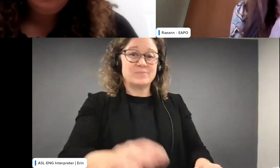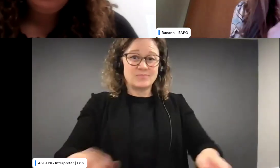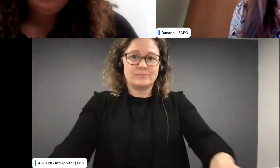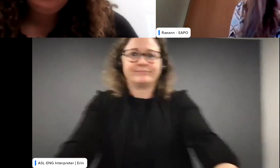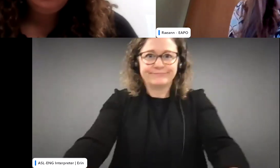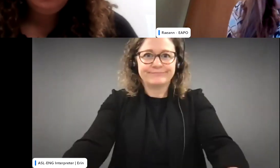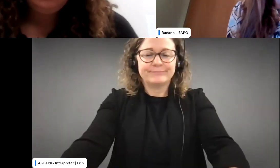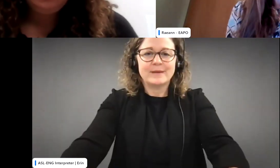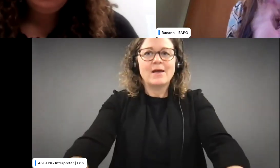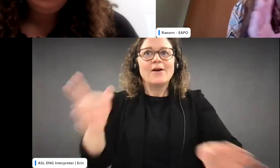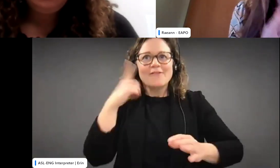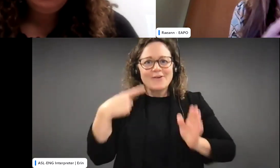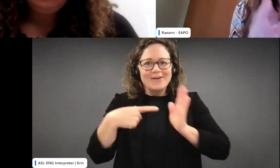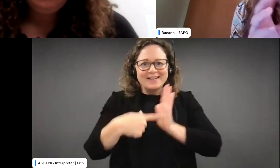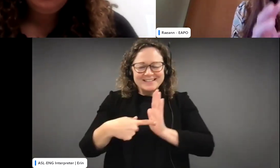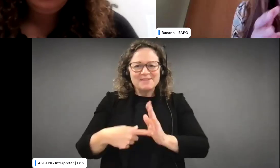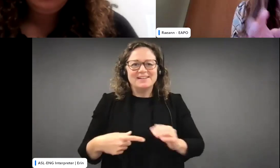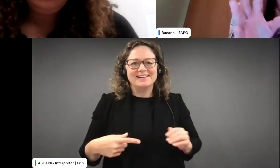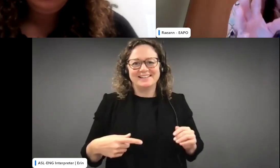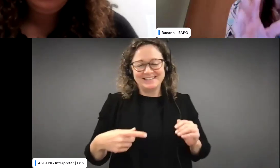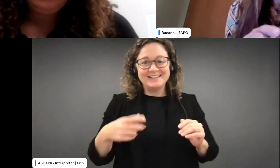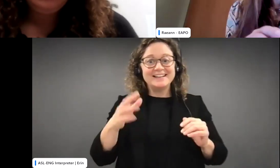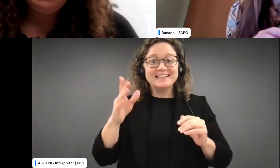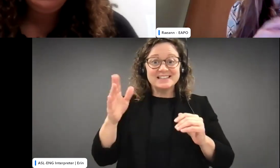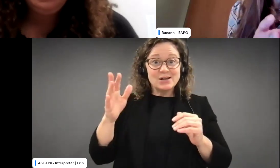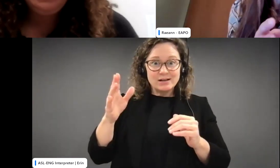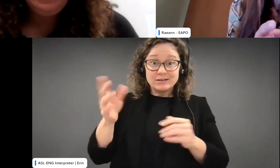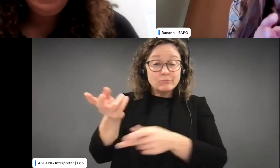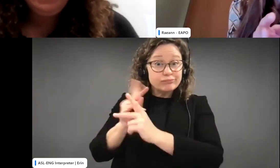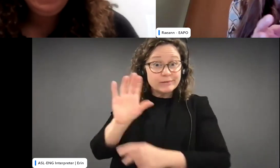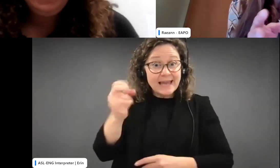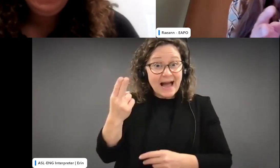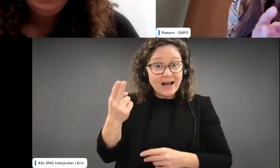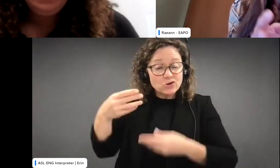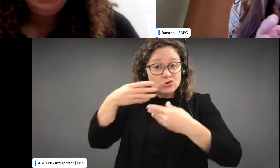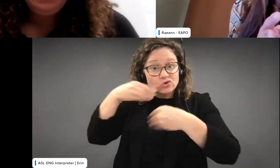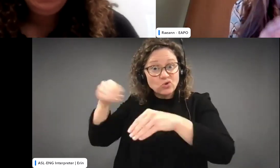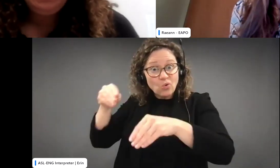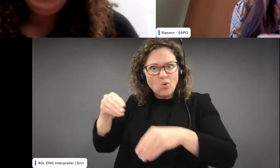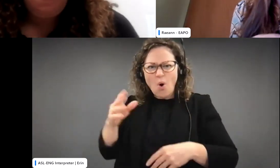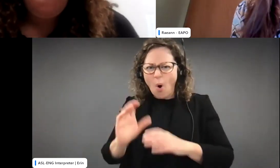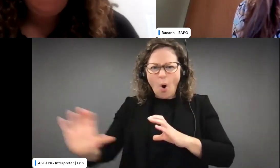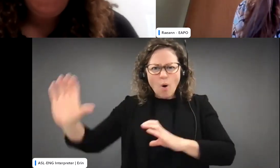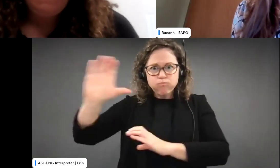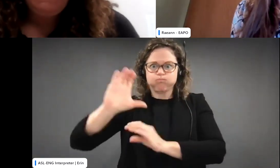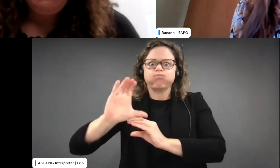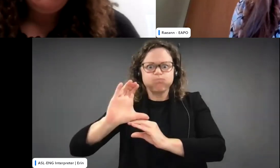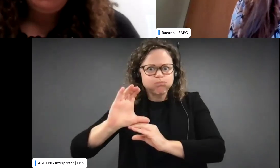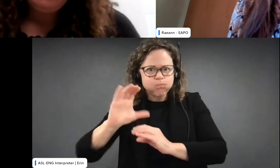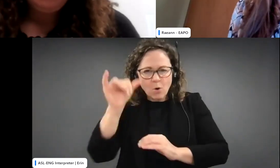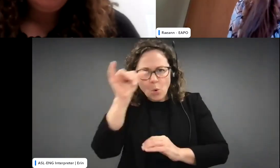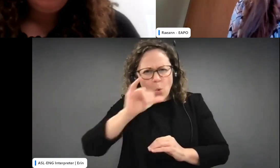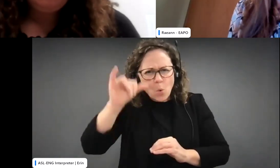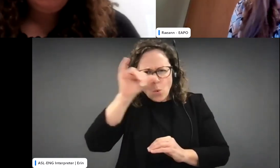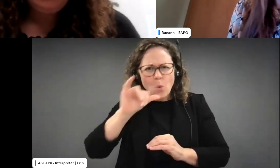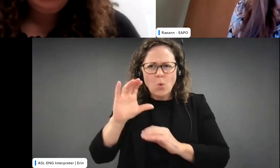Like yours, that good demonstration that 500% might be a little bit high, but at the same Yeah. time, even if it's like 30, 40%, that can add up really